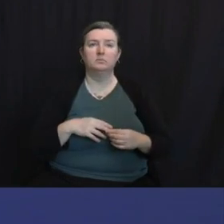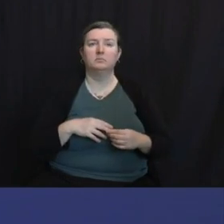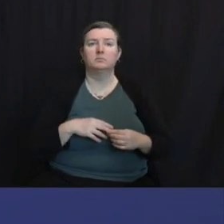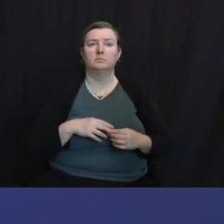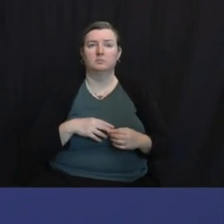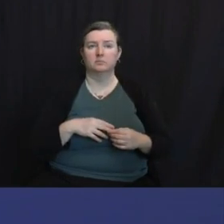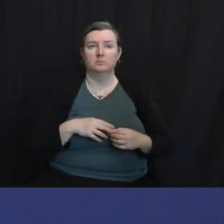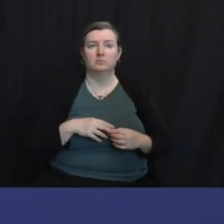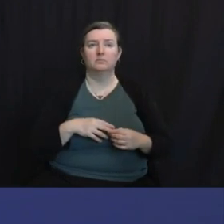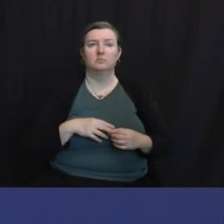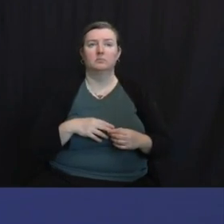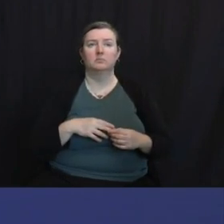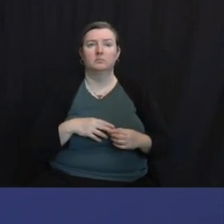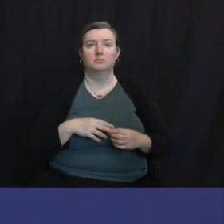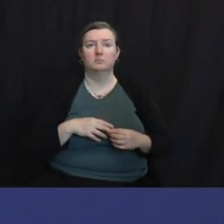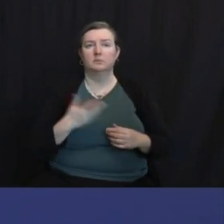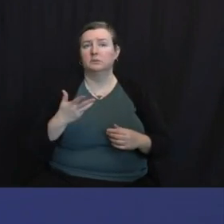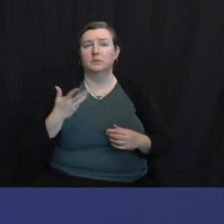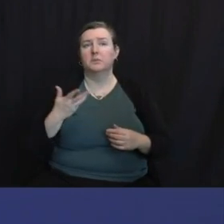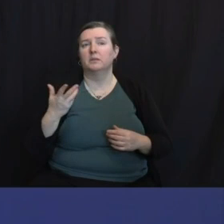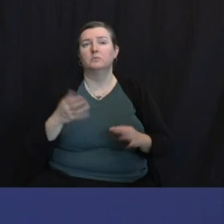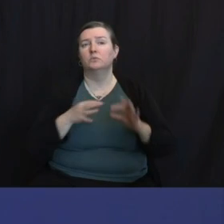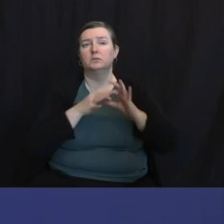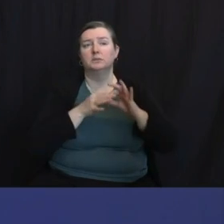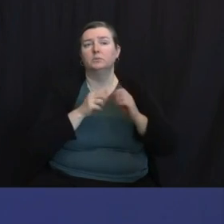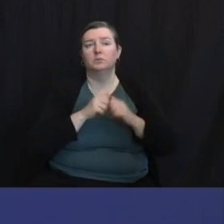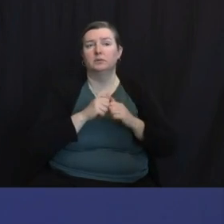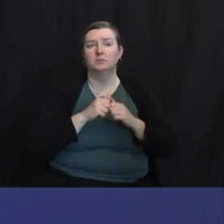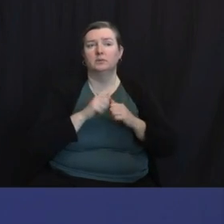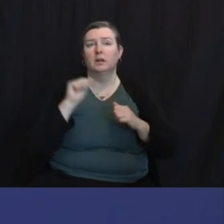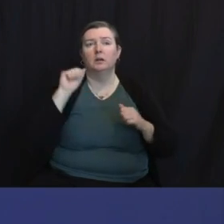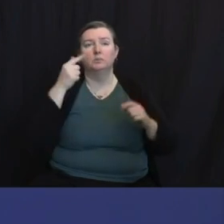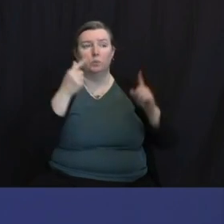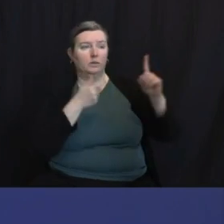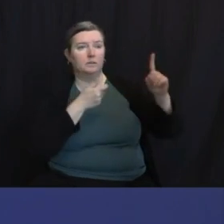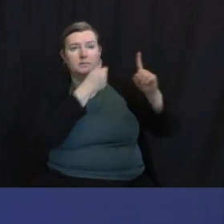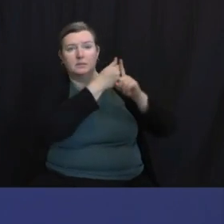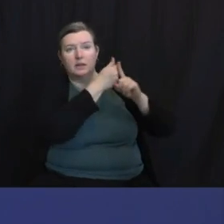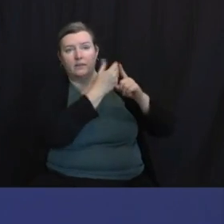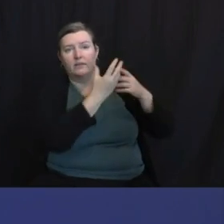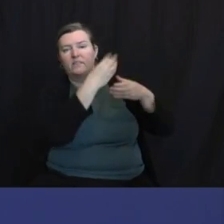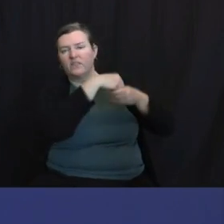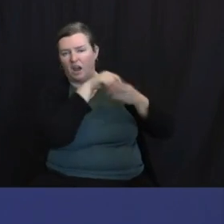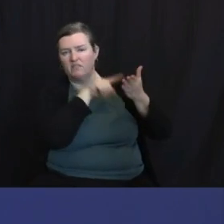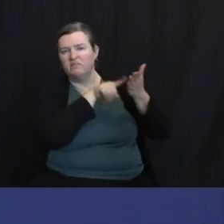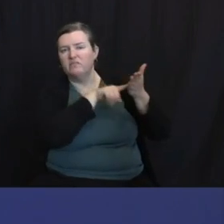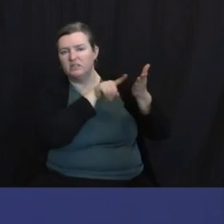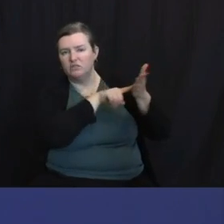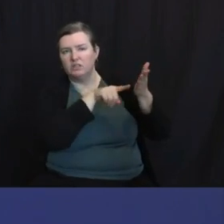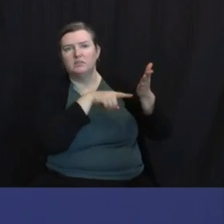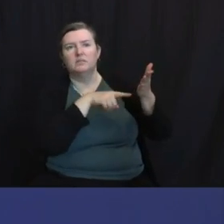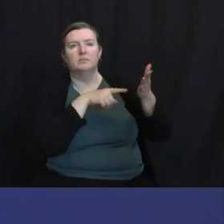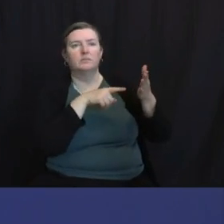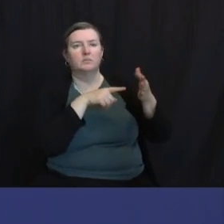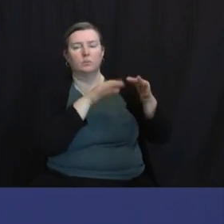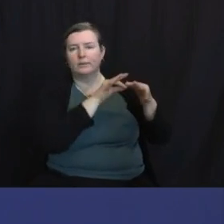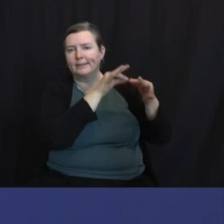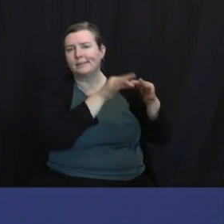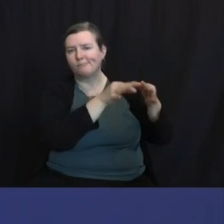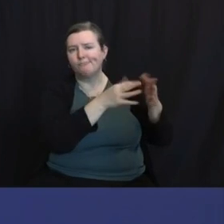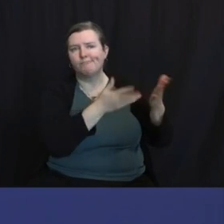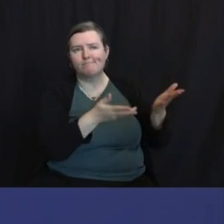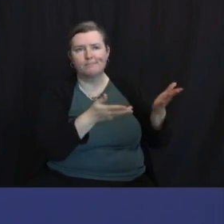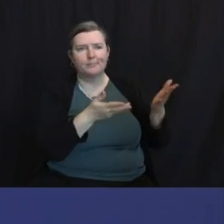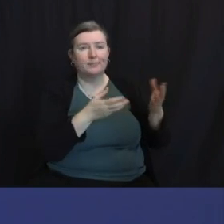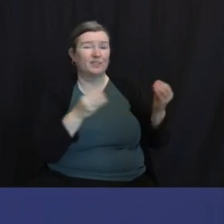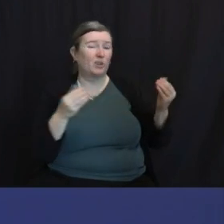with the fact that the Attorney General is also in the process of an investigation. So that is a reality, but I've got no update for you